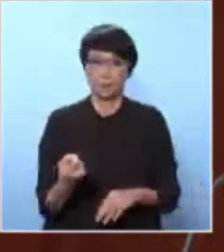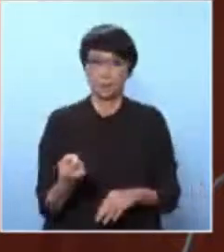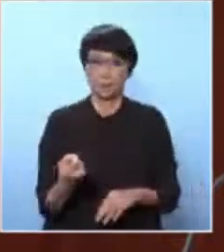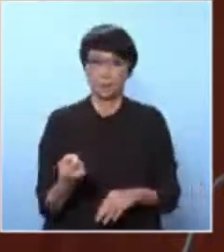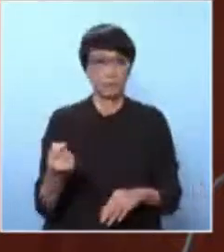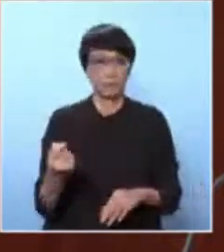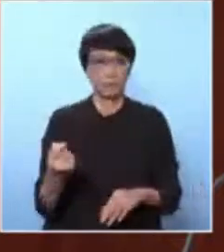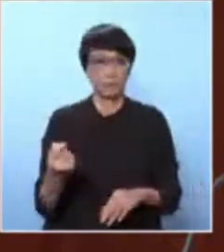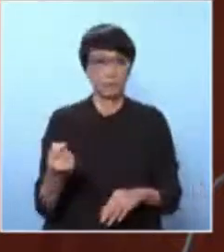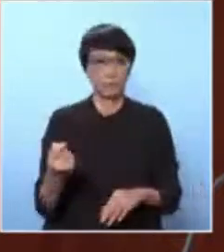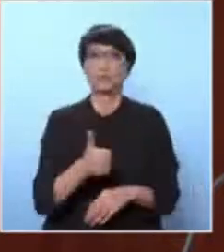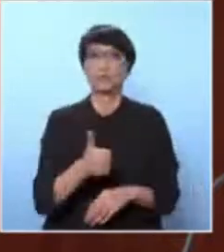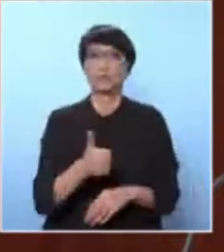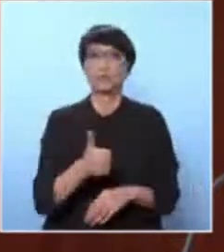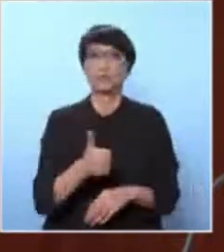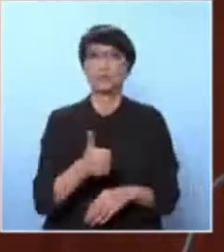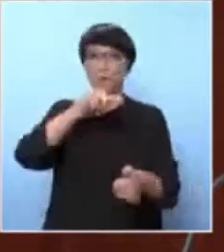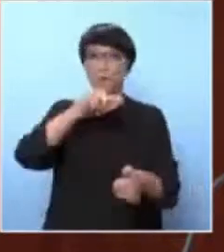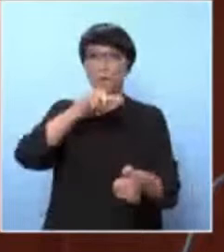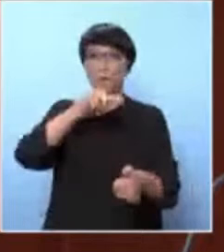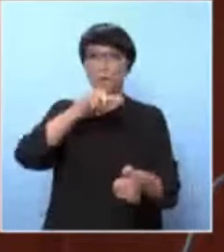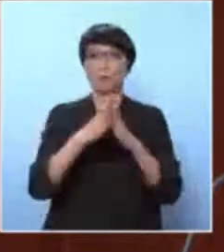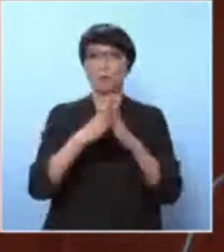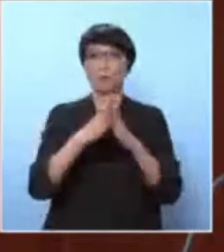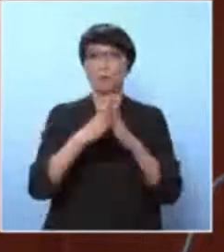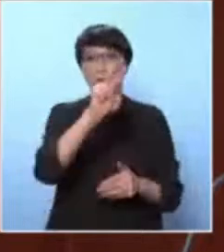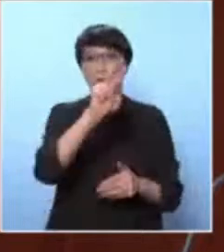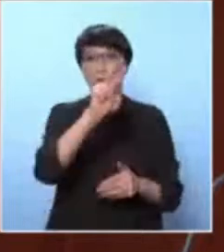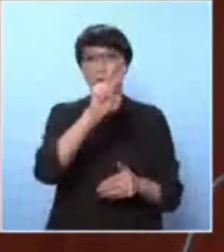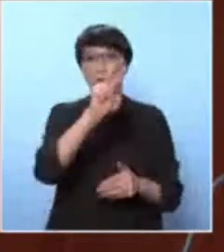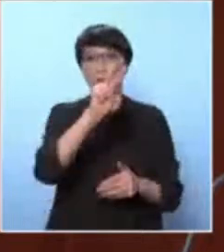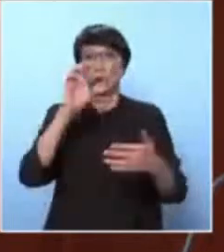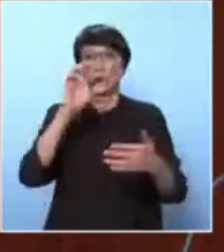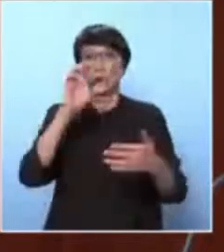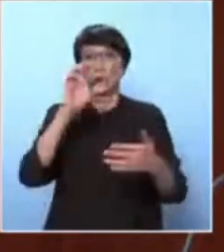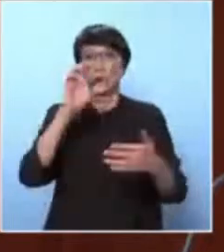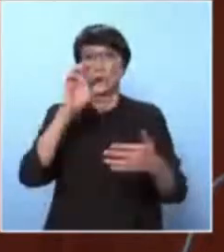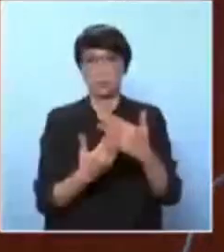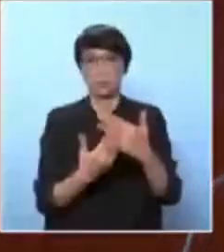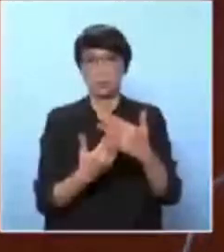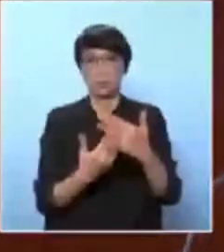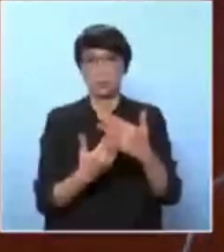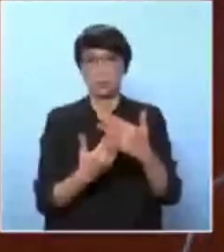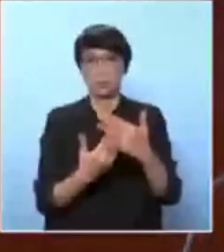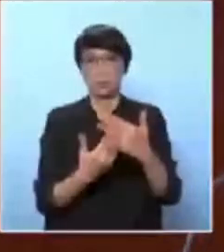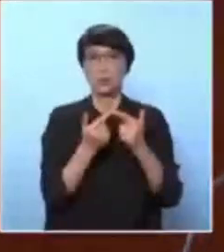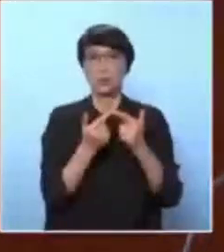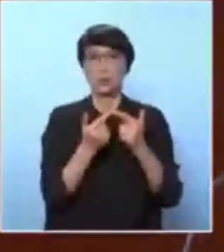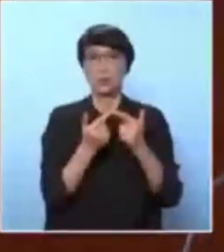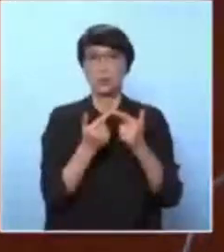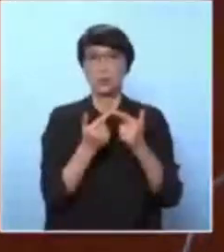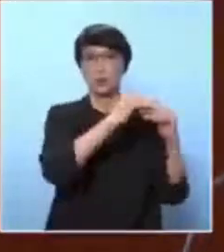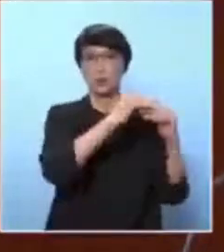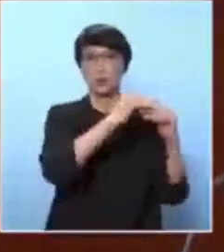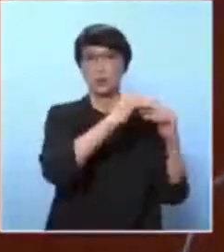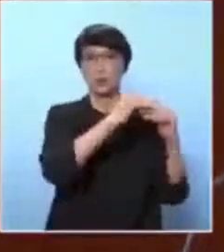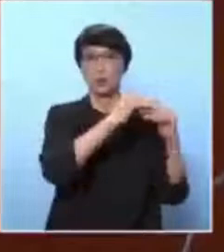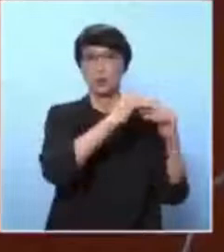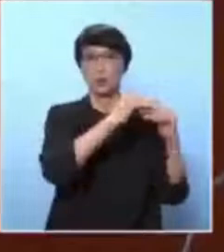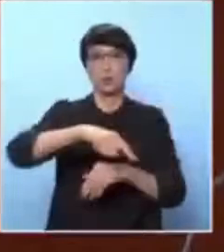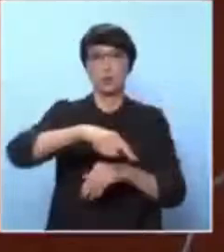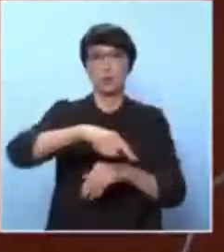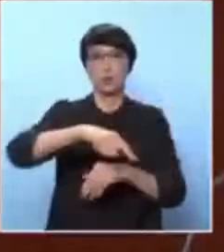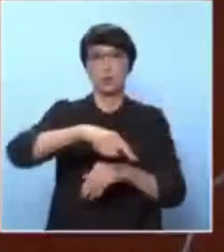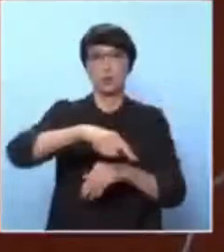and the AAHK plans to complete the first phase construction of a permanent facility for the logistics park by the end